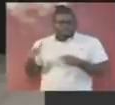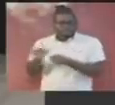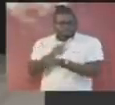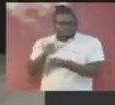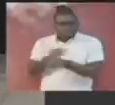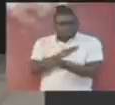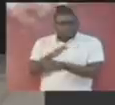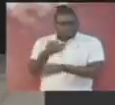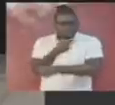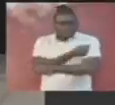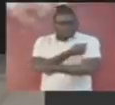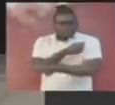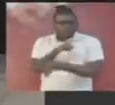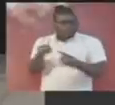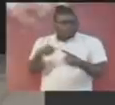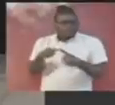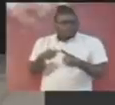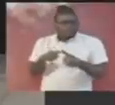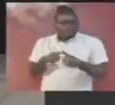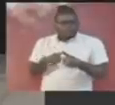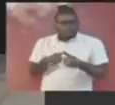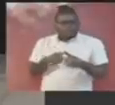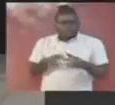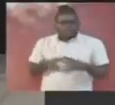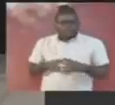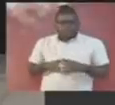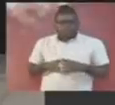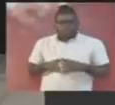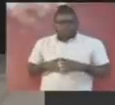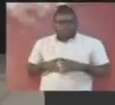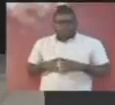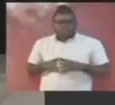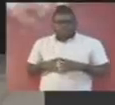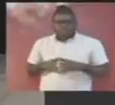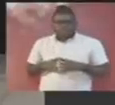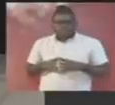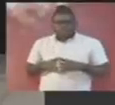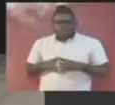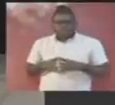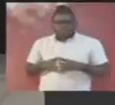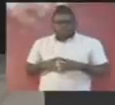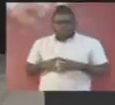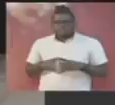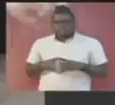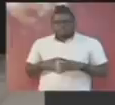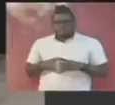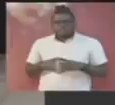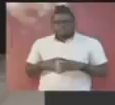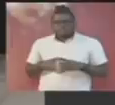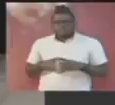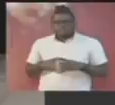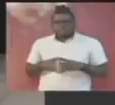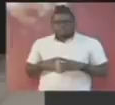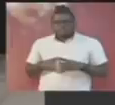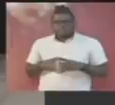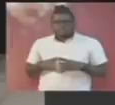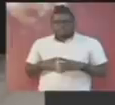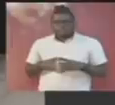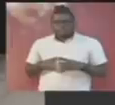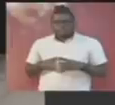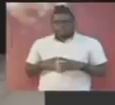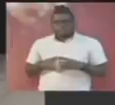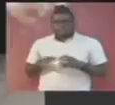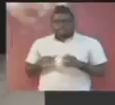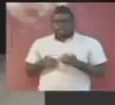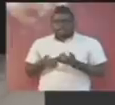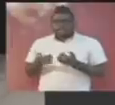to 33% that we're looking at lead to that level of normalcy that you spoke of in your opening statement? Thank